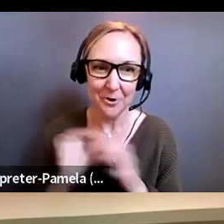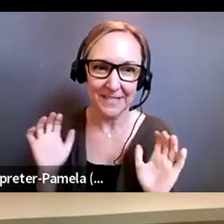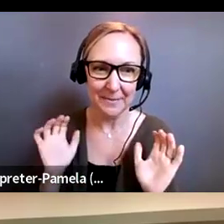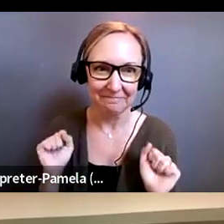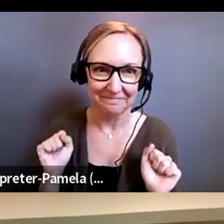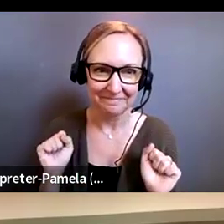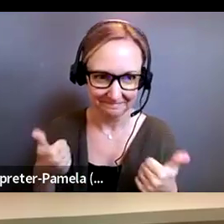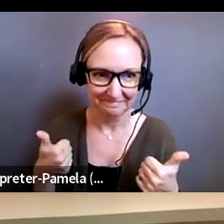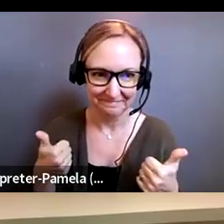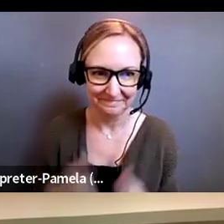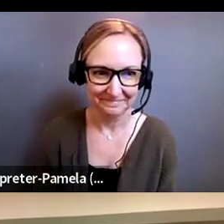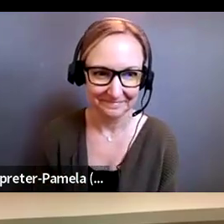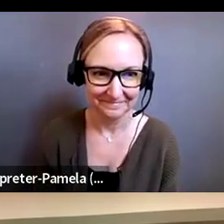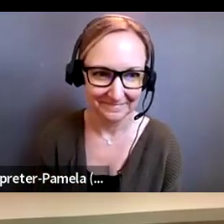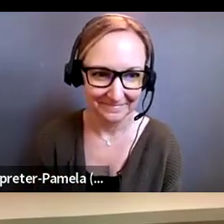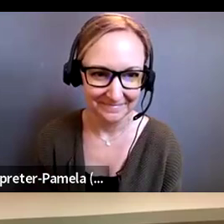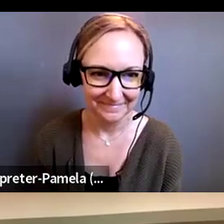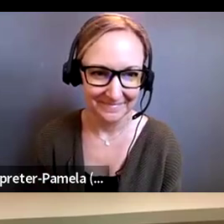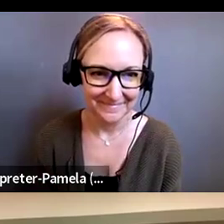all right, can you all see me?